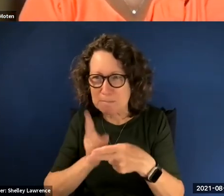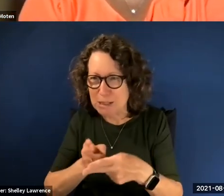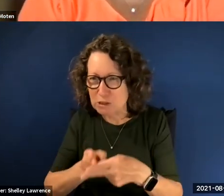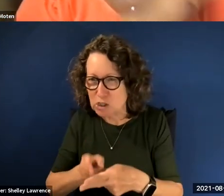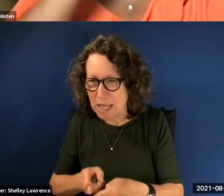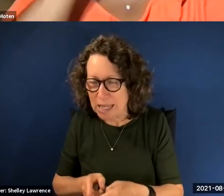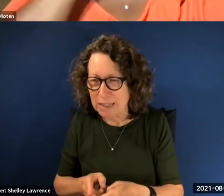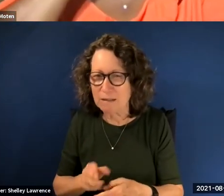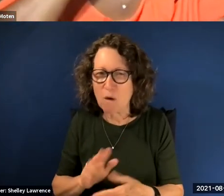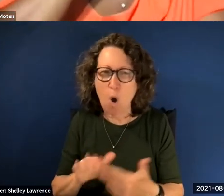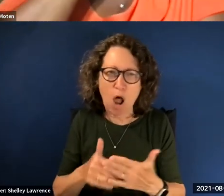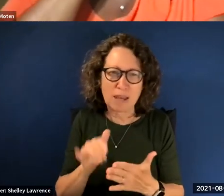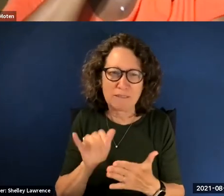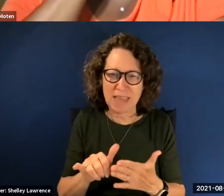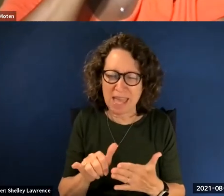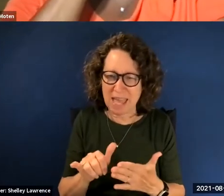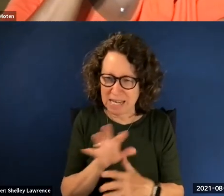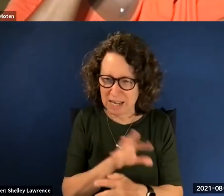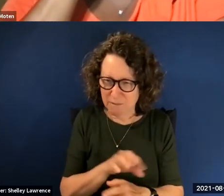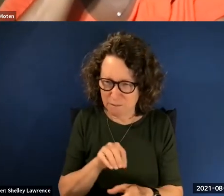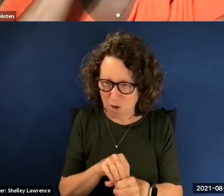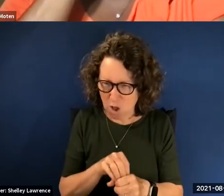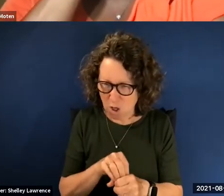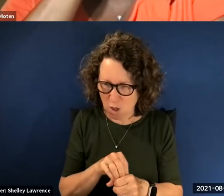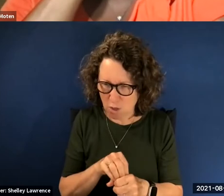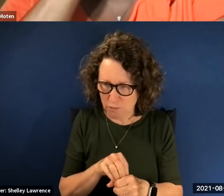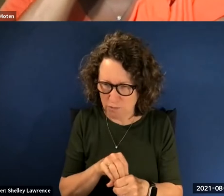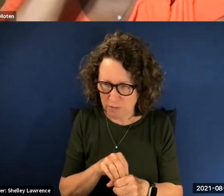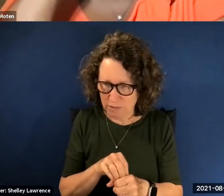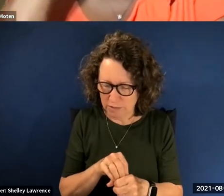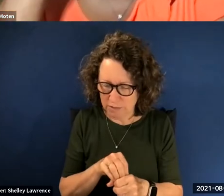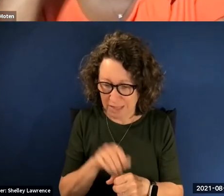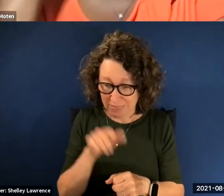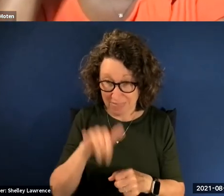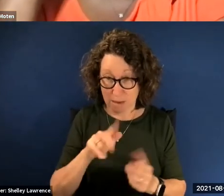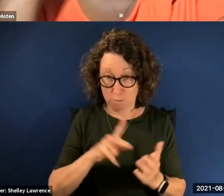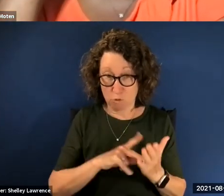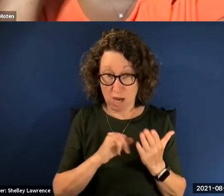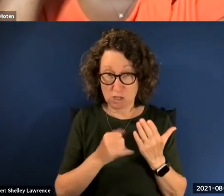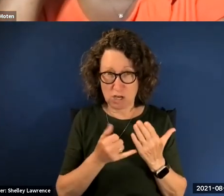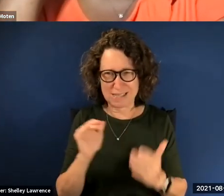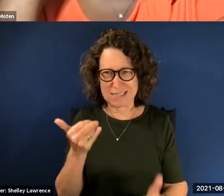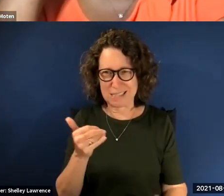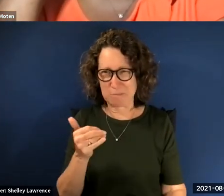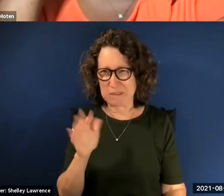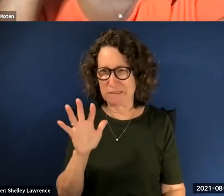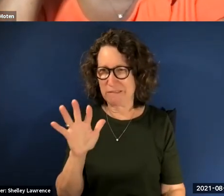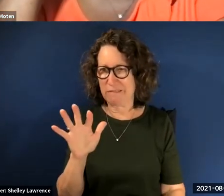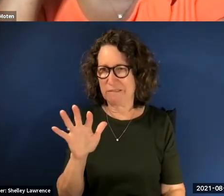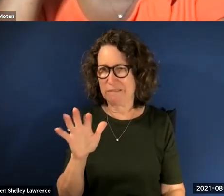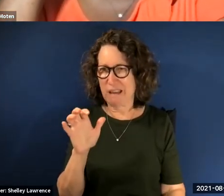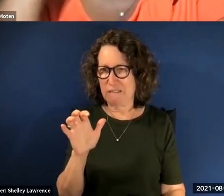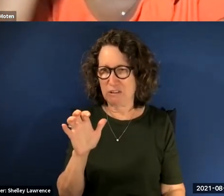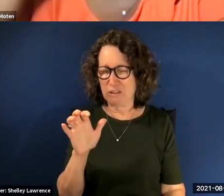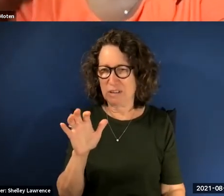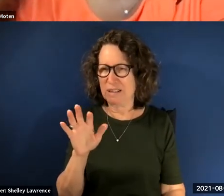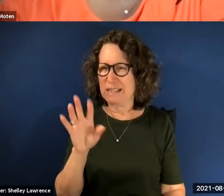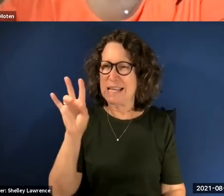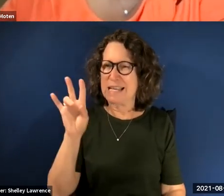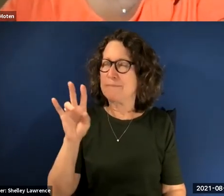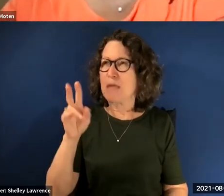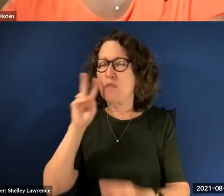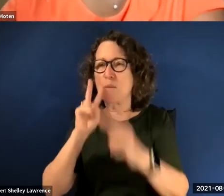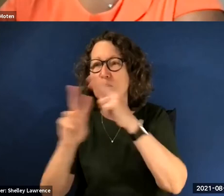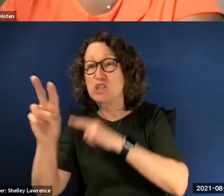of all that it's involved in this project. It seems to me that right now the